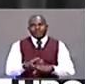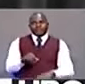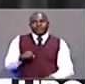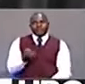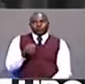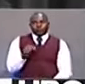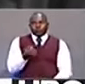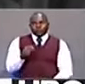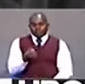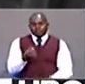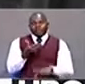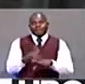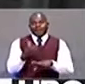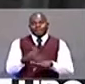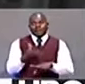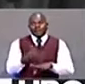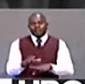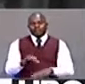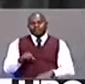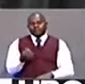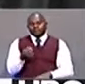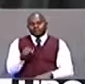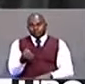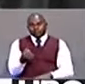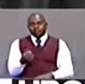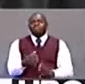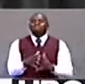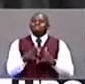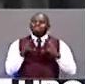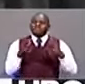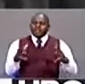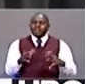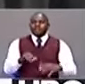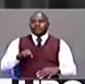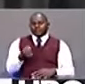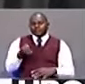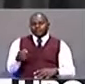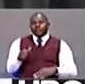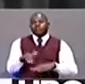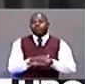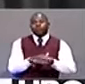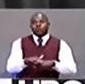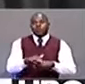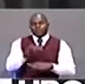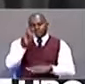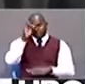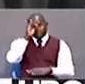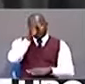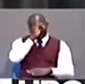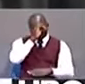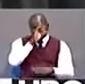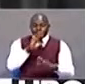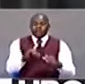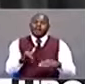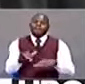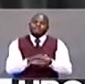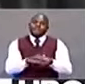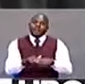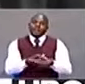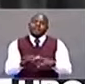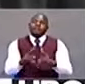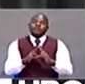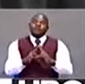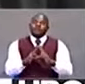and as you're aware that the Mamba clan is the largest clan in Buganda Kingdom. And the Baganda were